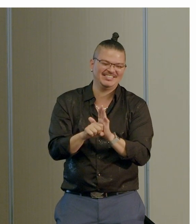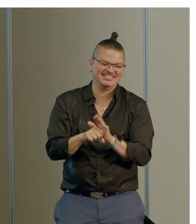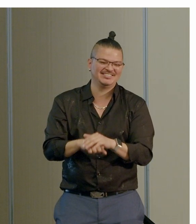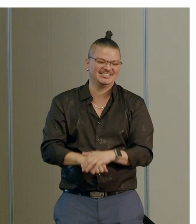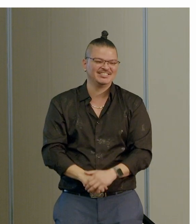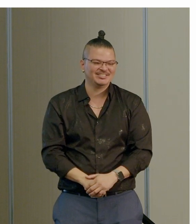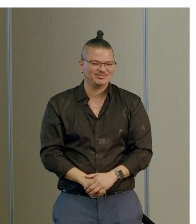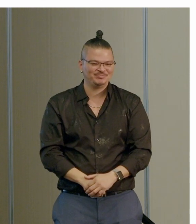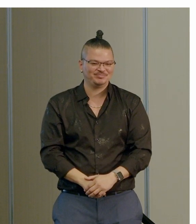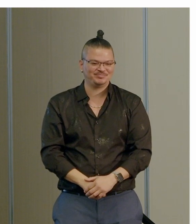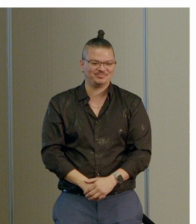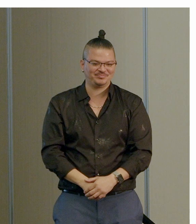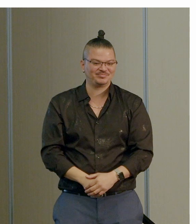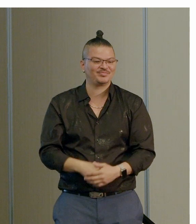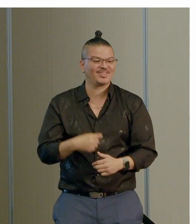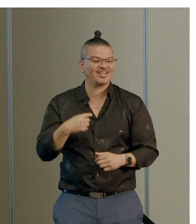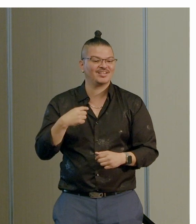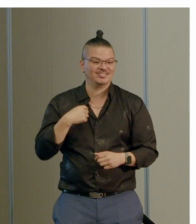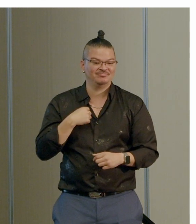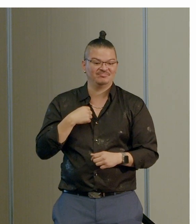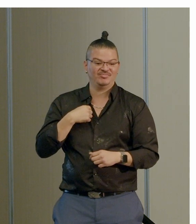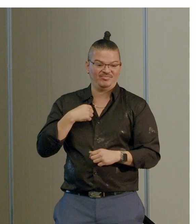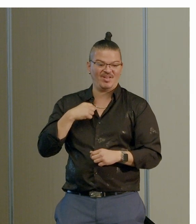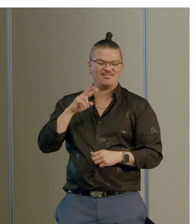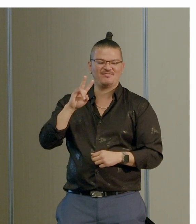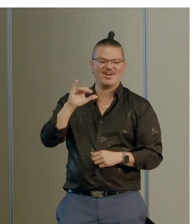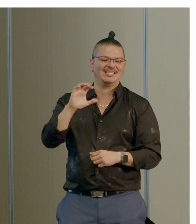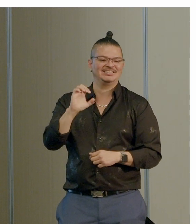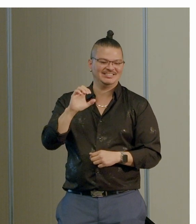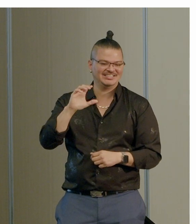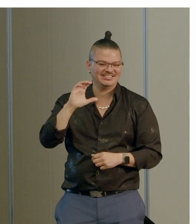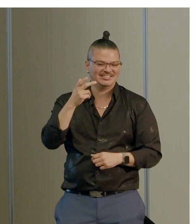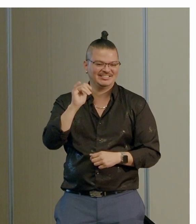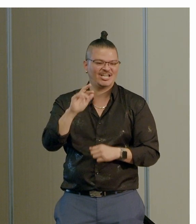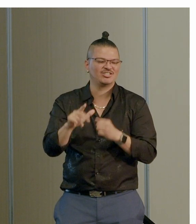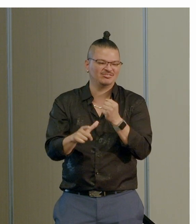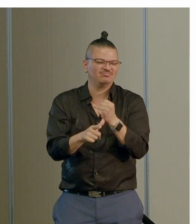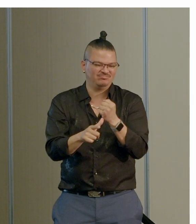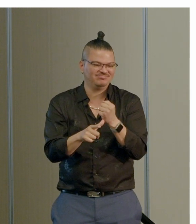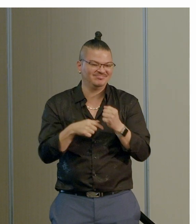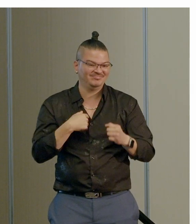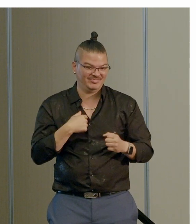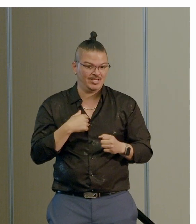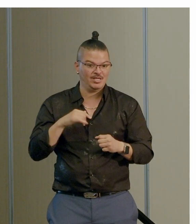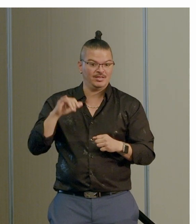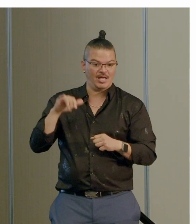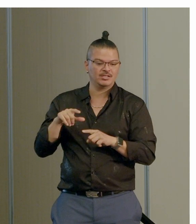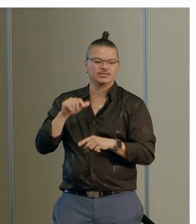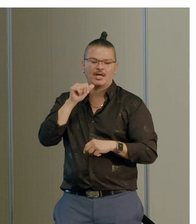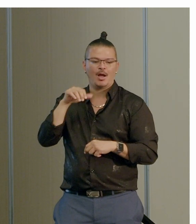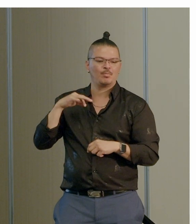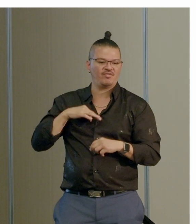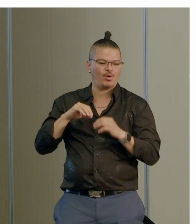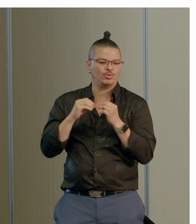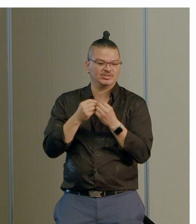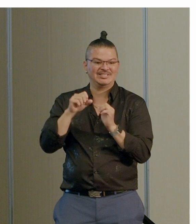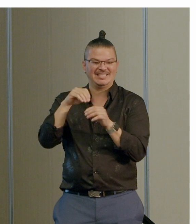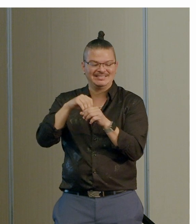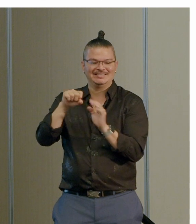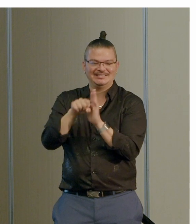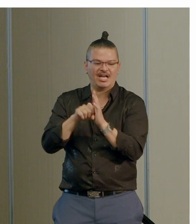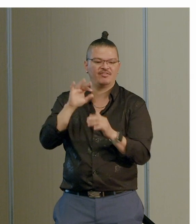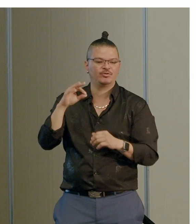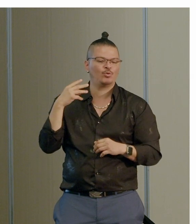the Information Professional Management Association, and this is a nonprofit unique to the state of Washington. And it was created